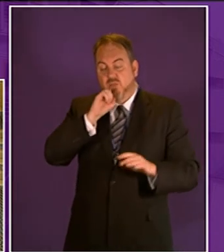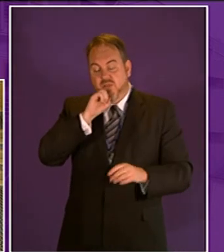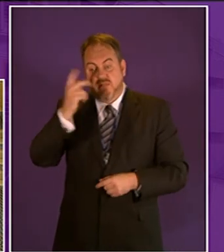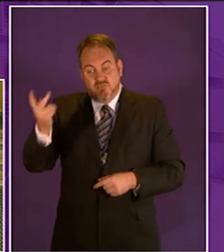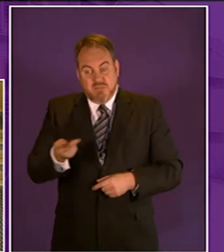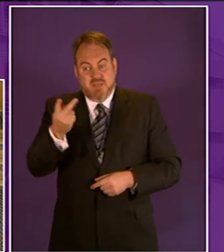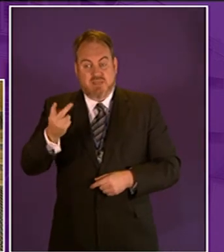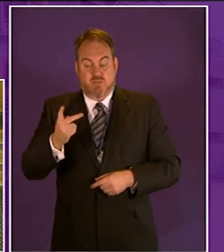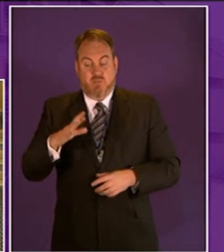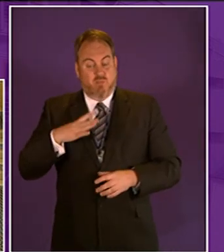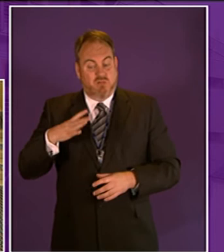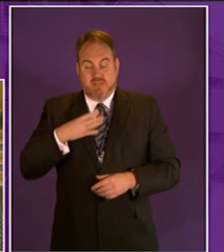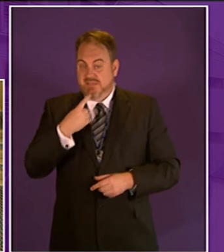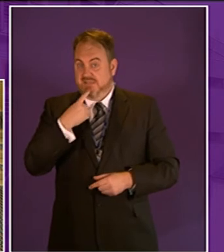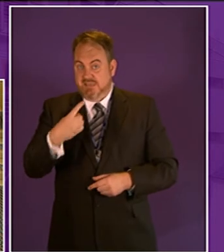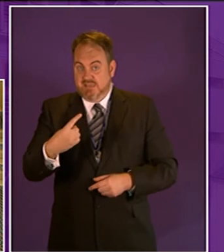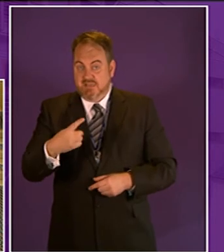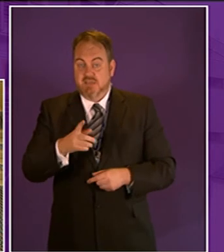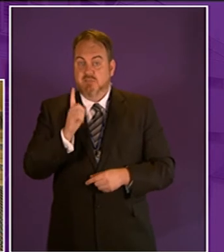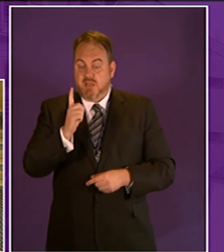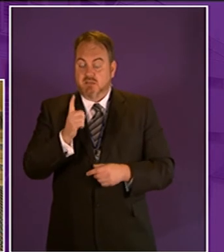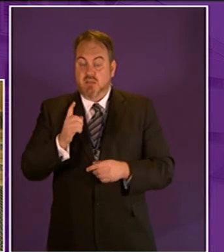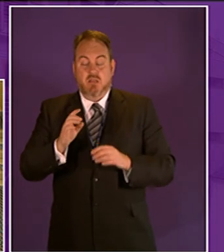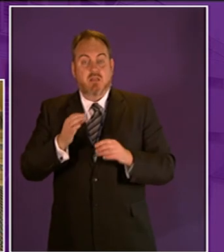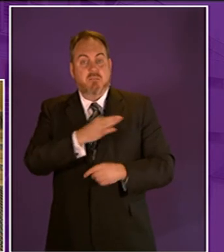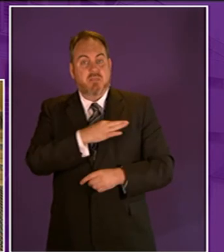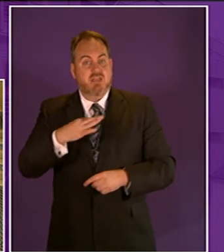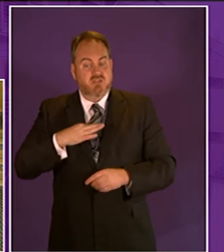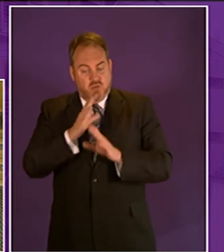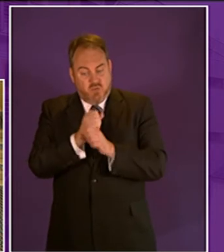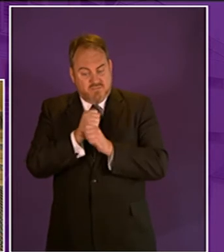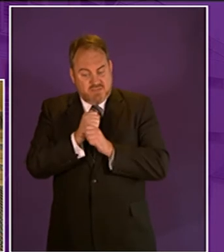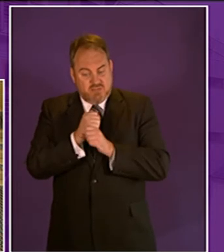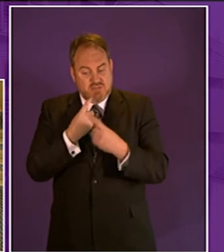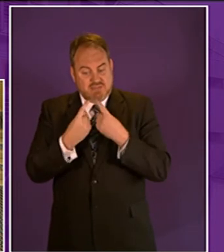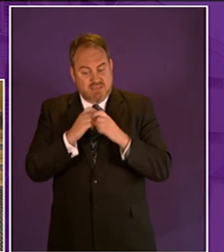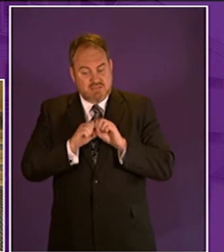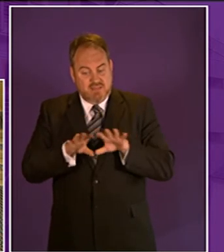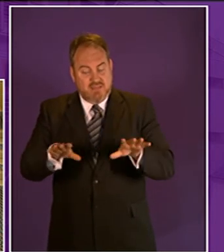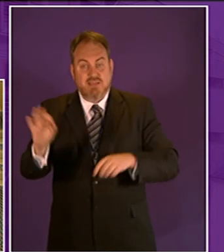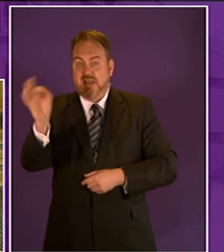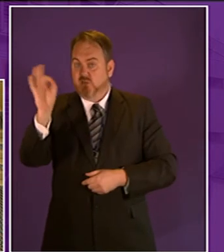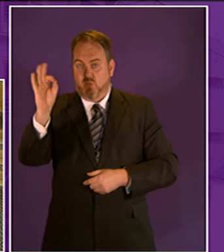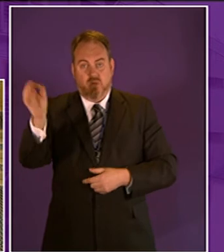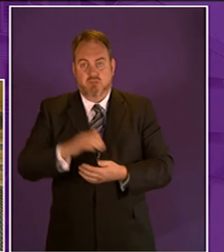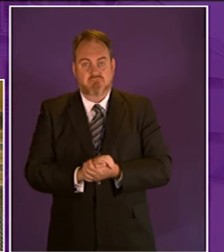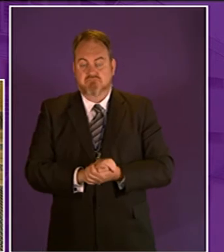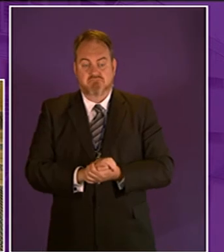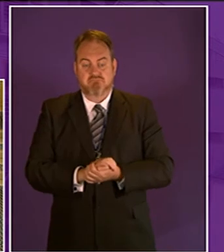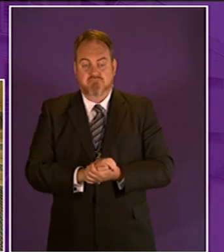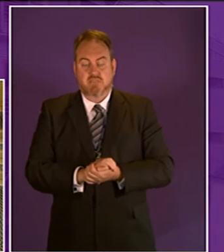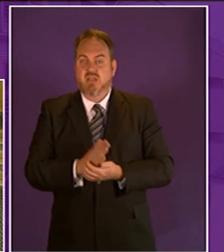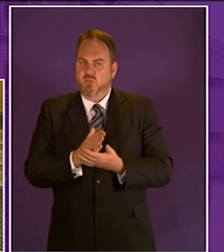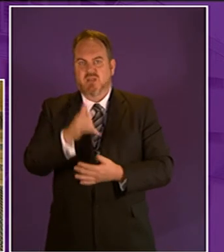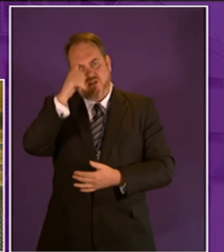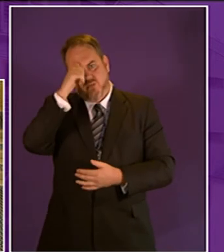important point here that no patient data has been compromised. And I know this is very, very important for